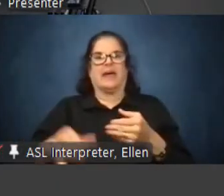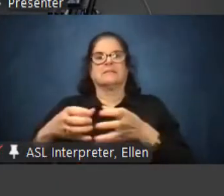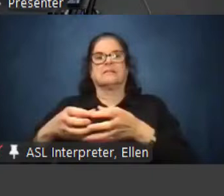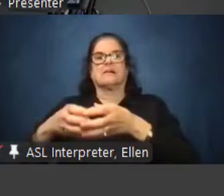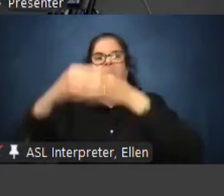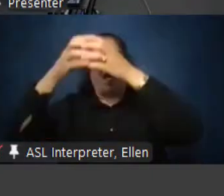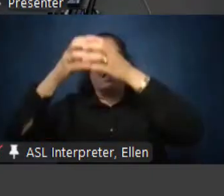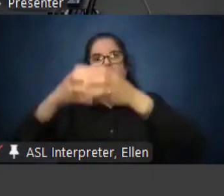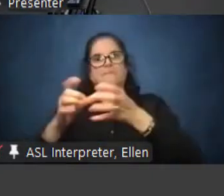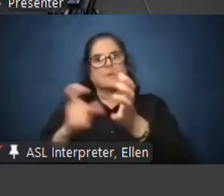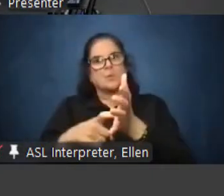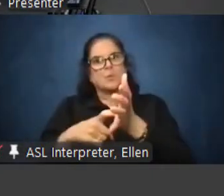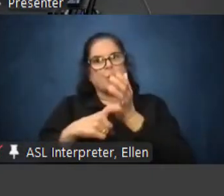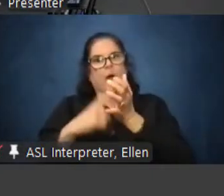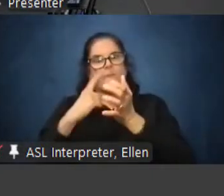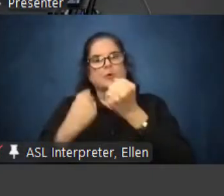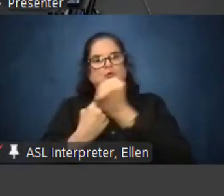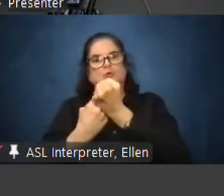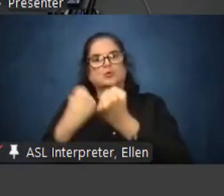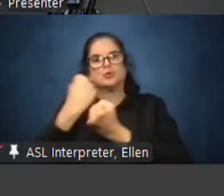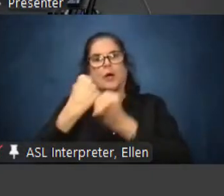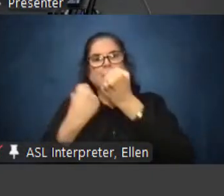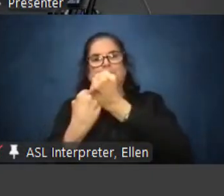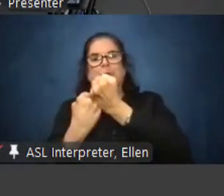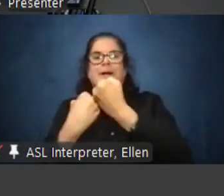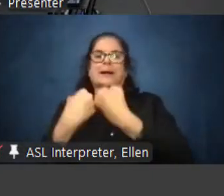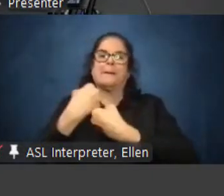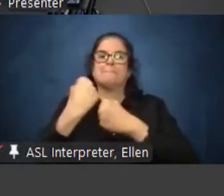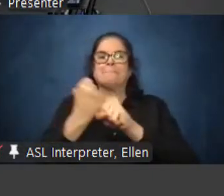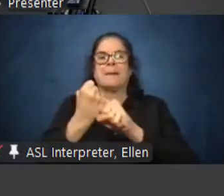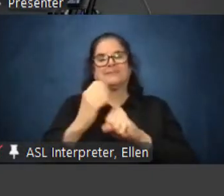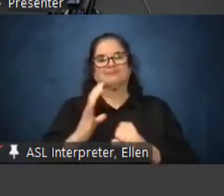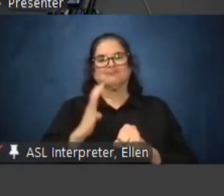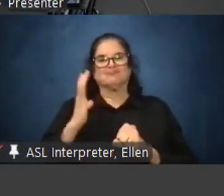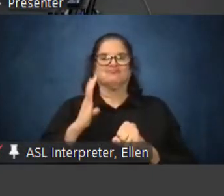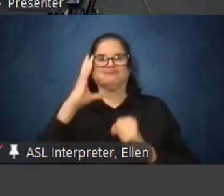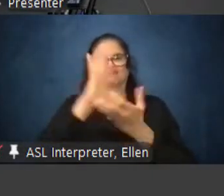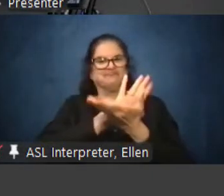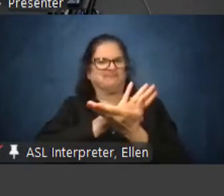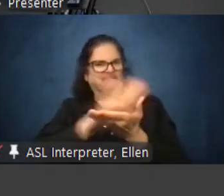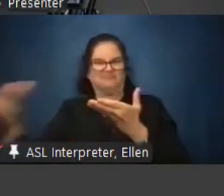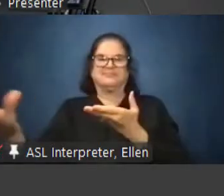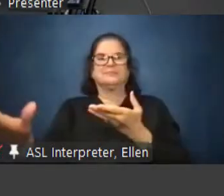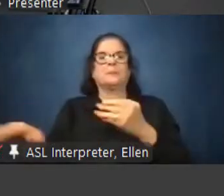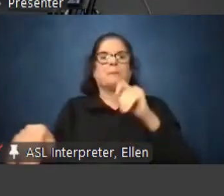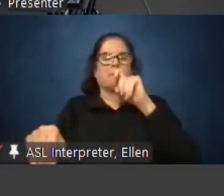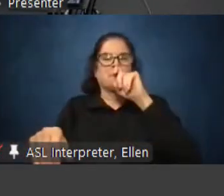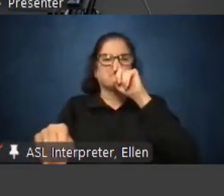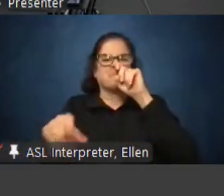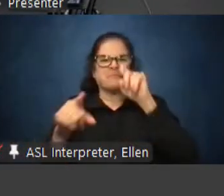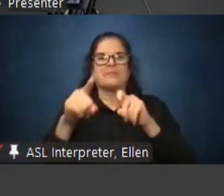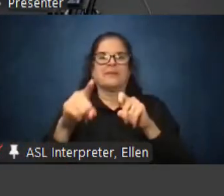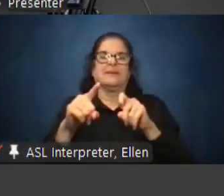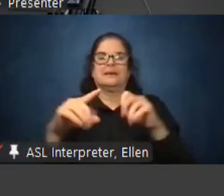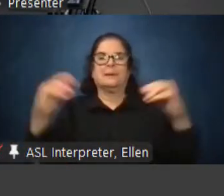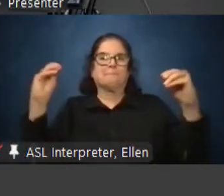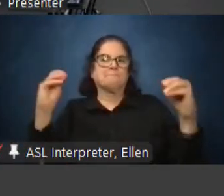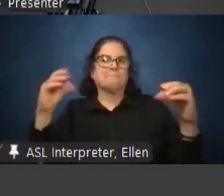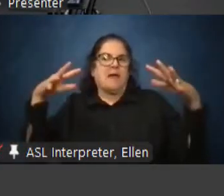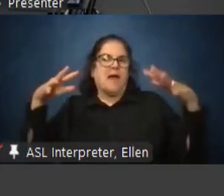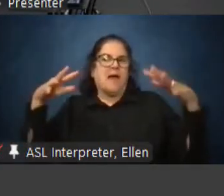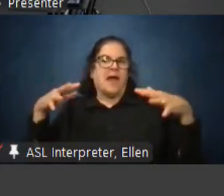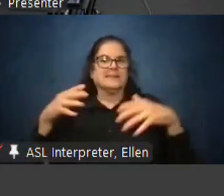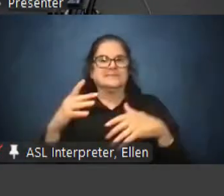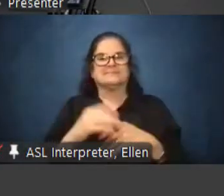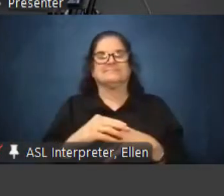structure and built it into the station architectural to make it kind of neat and deliberate here. And it's kind of one of those accent features of that portion of the